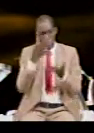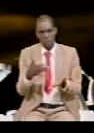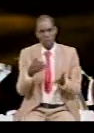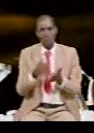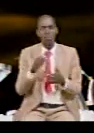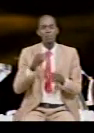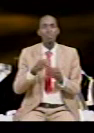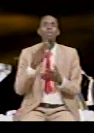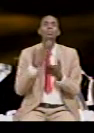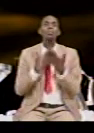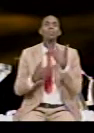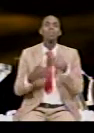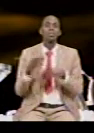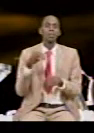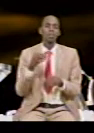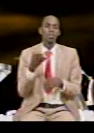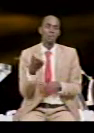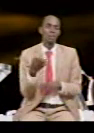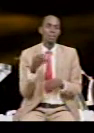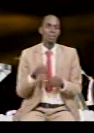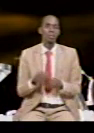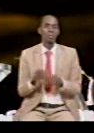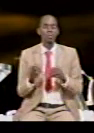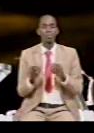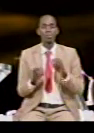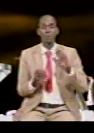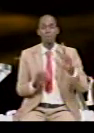lust thereof. And then three,